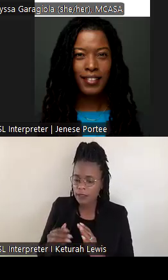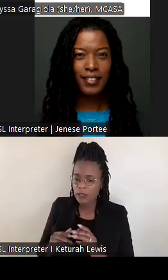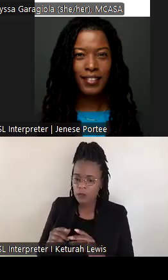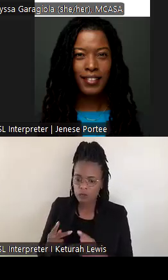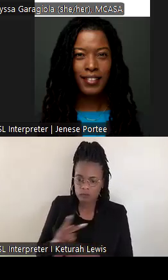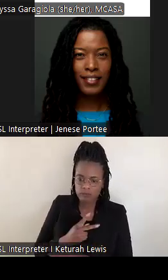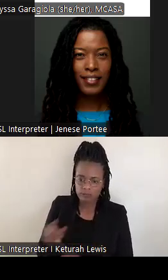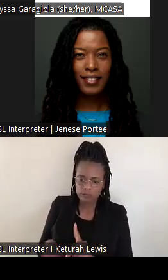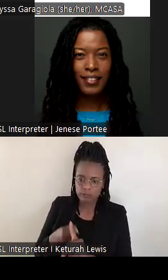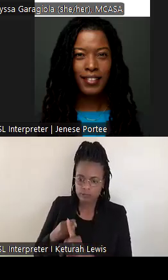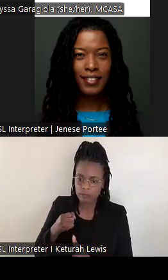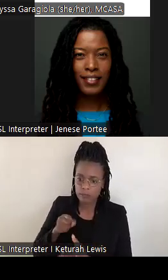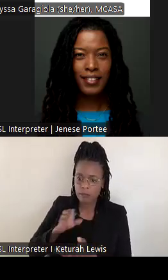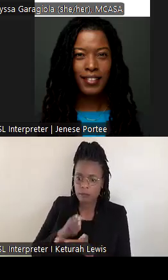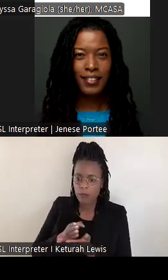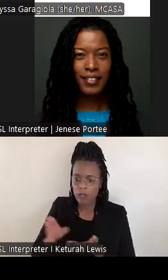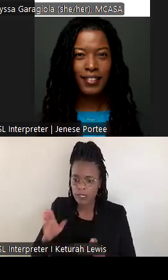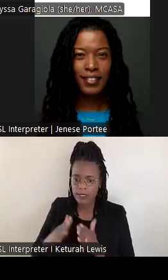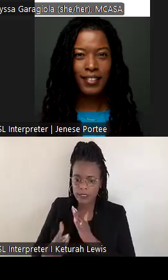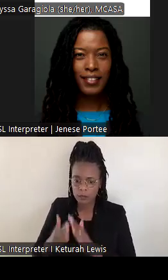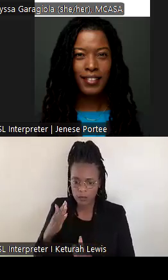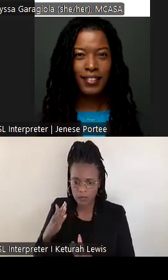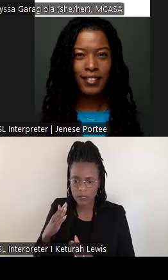marginalized communities are also part of this